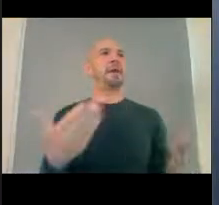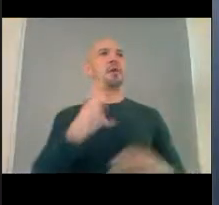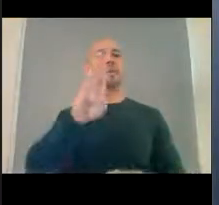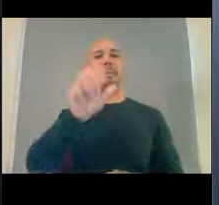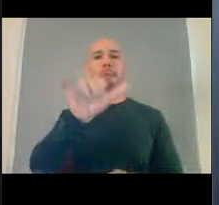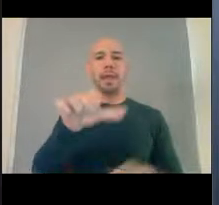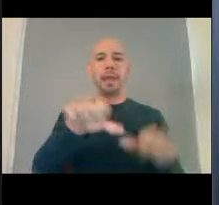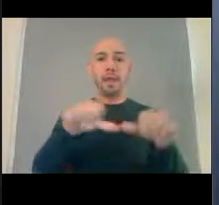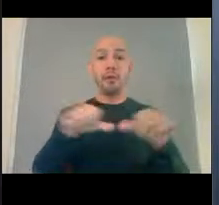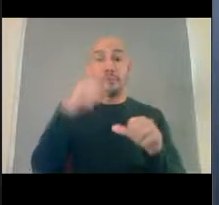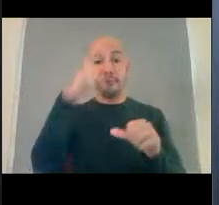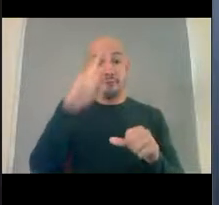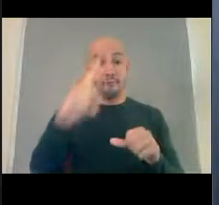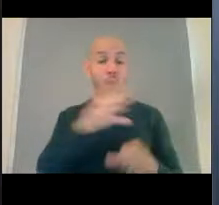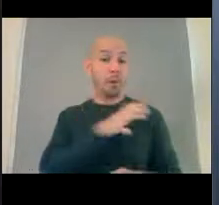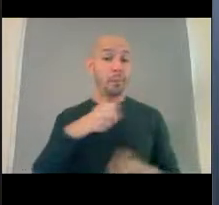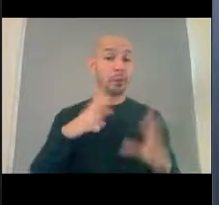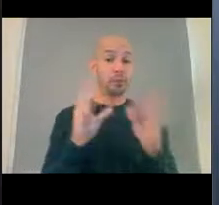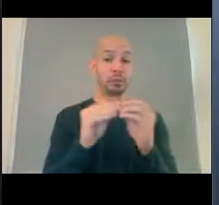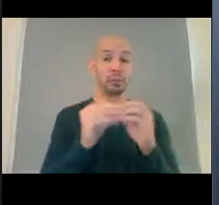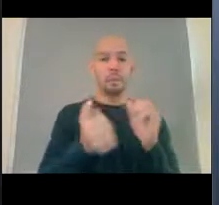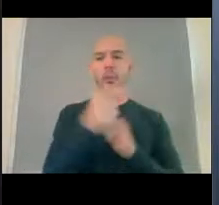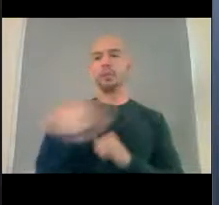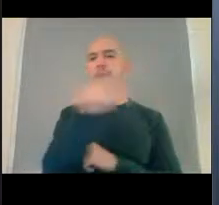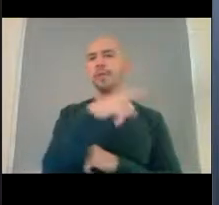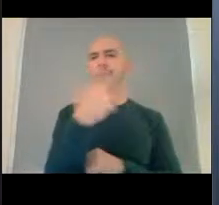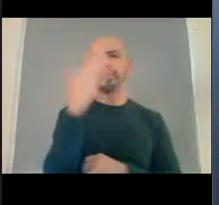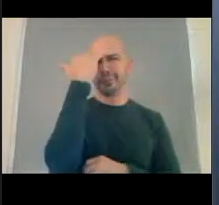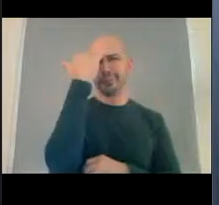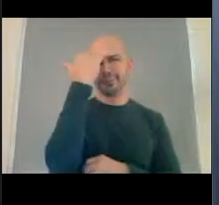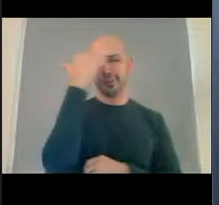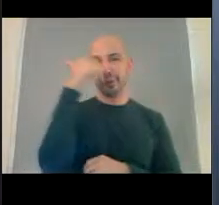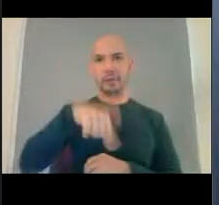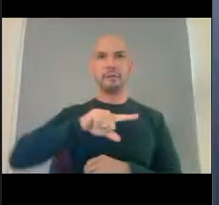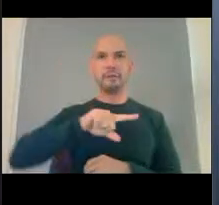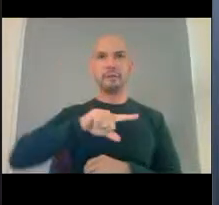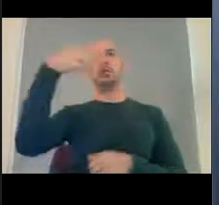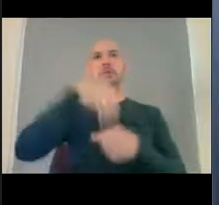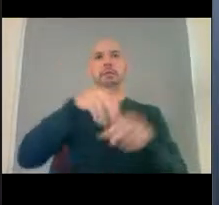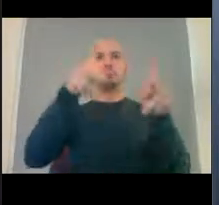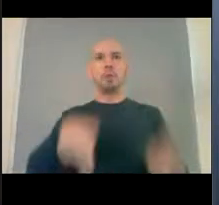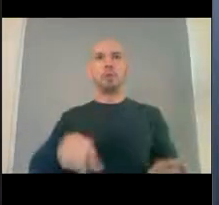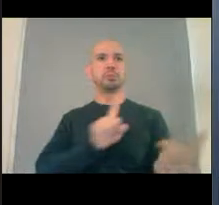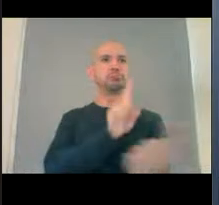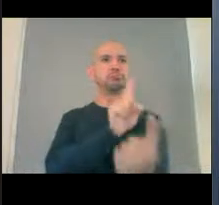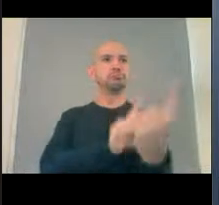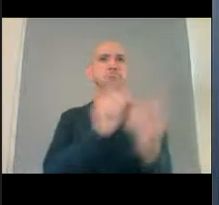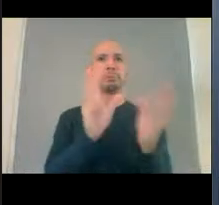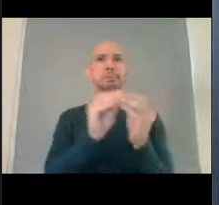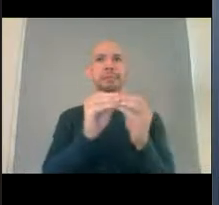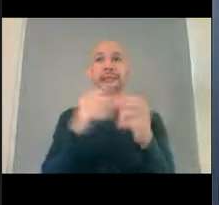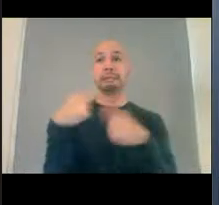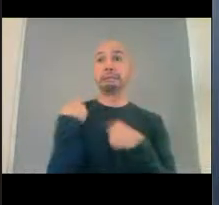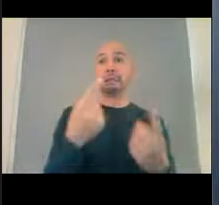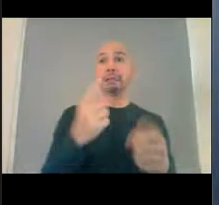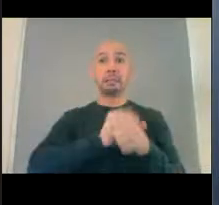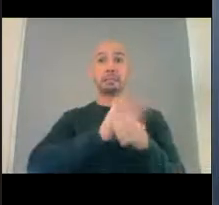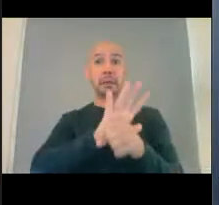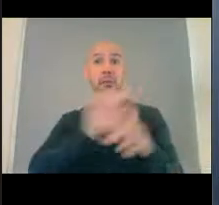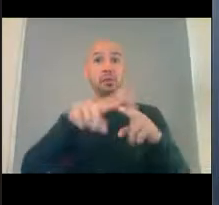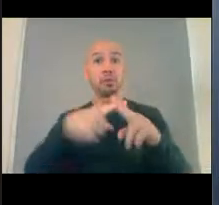a commission meeting and as most of you know this is uh our first in-person meeting here since the pandemic uh it's